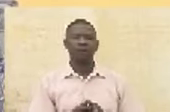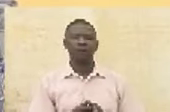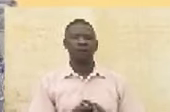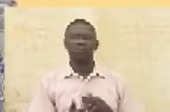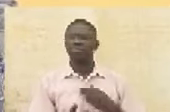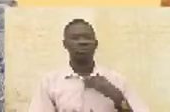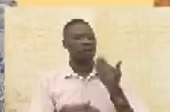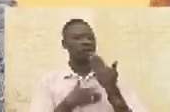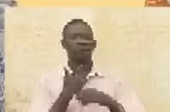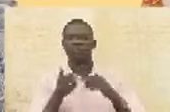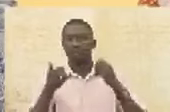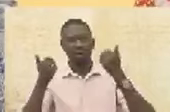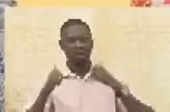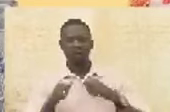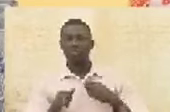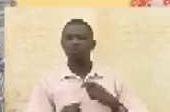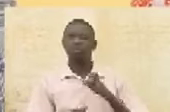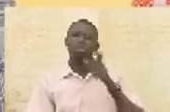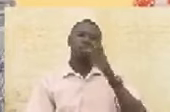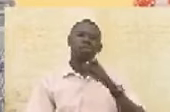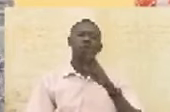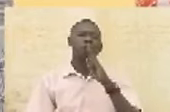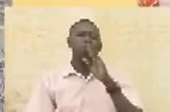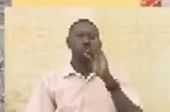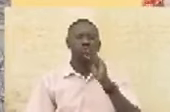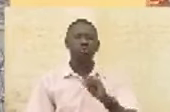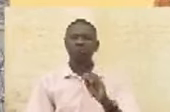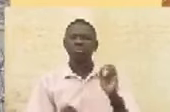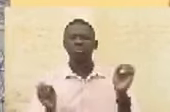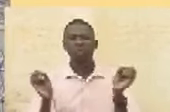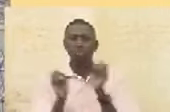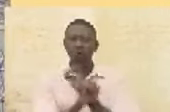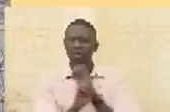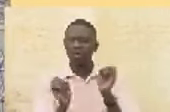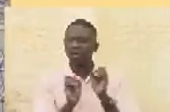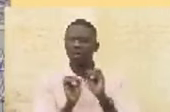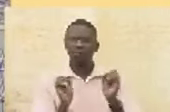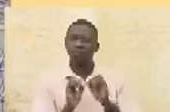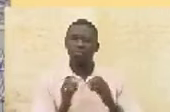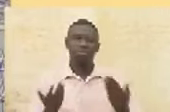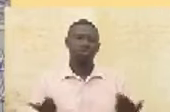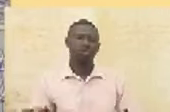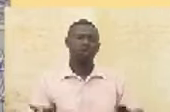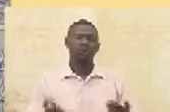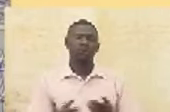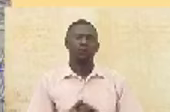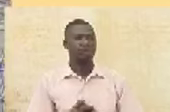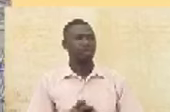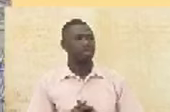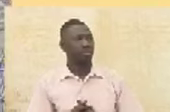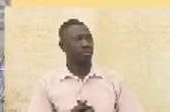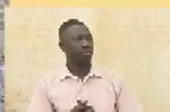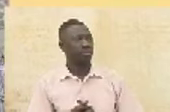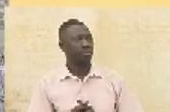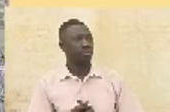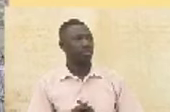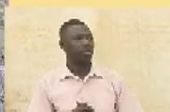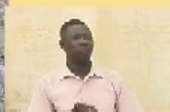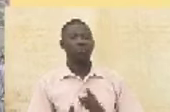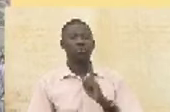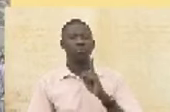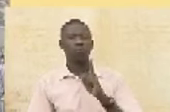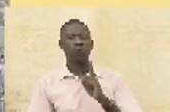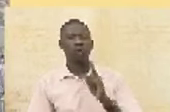to somebody who has done nothing. Anye ko ni man ne la la mo ka me alon ka man hani fenke. Just one